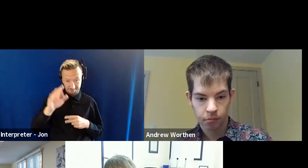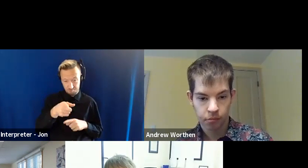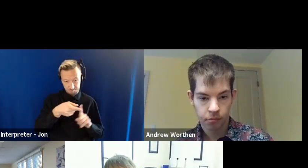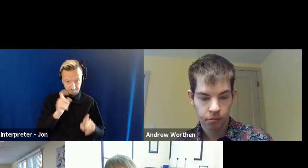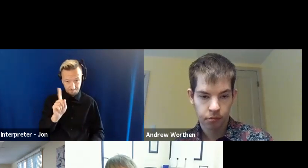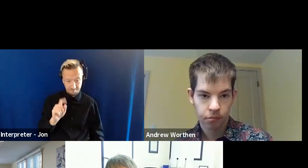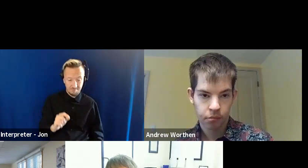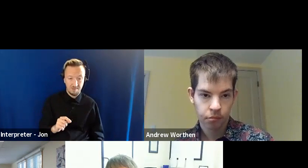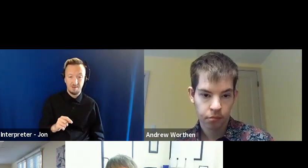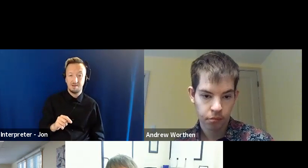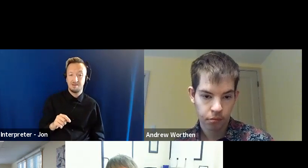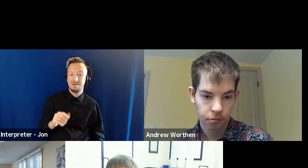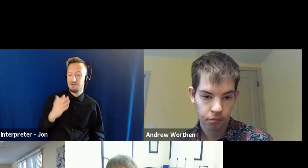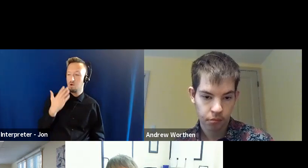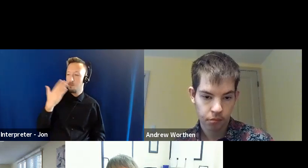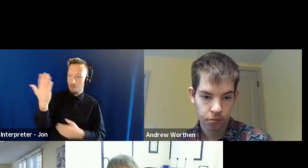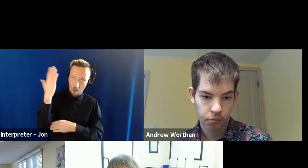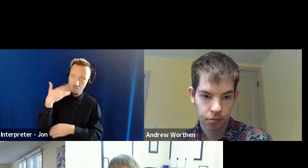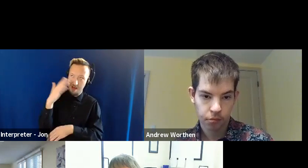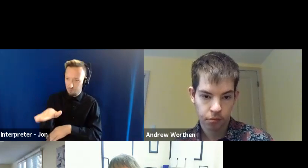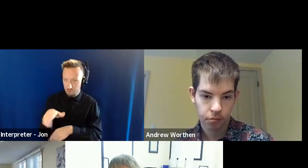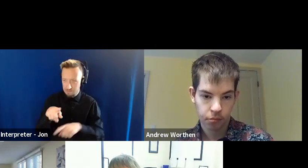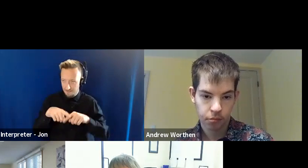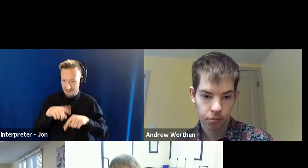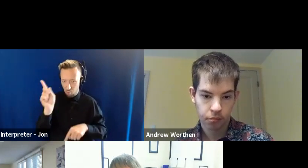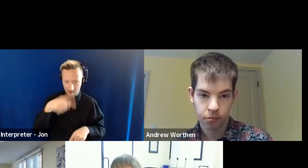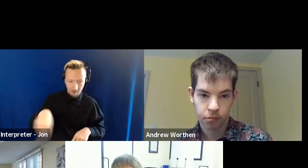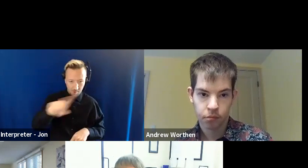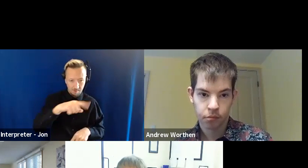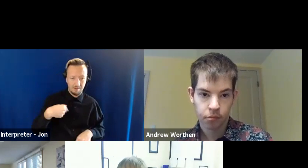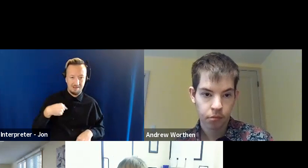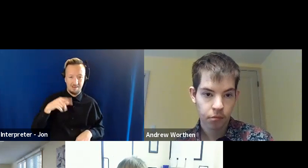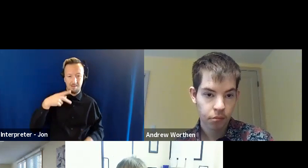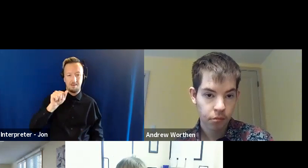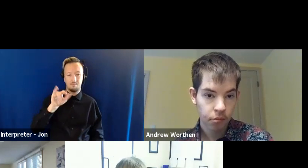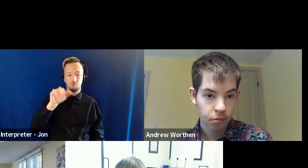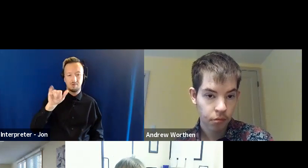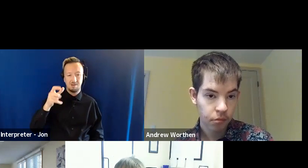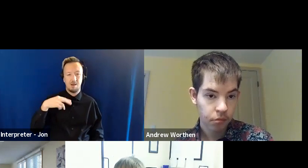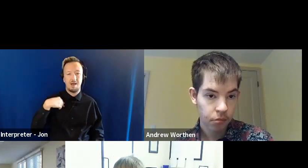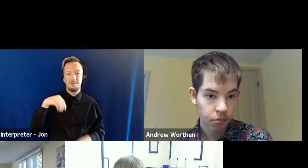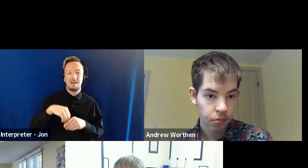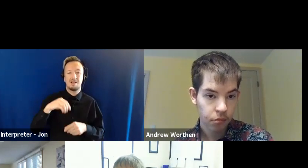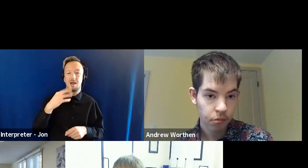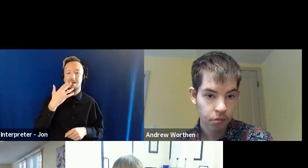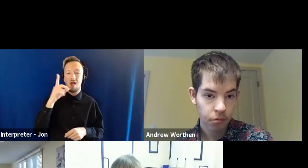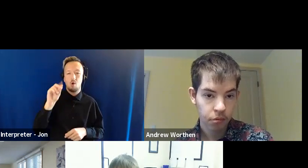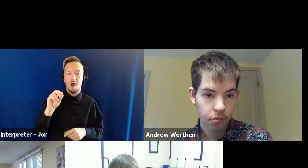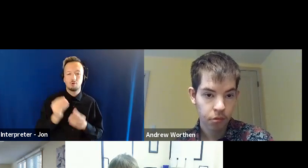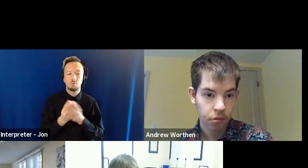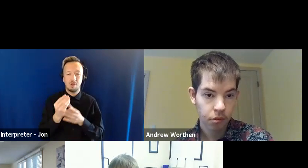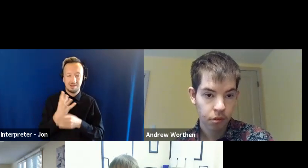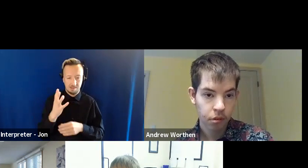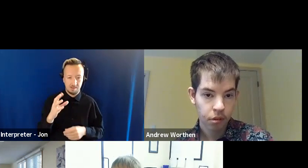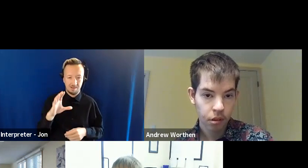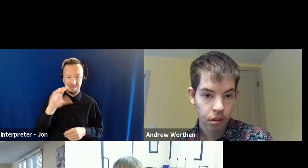from? Good morning, good afternoon, depending on where you are. I'm Patricia Yeager, and I'm in Colorado Springs, Colorado. I'm